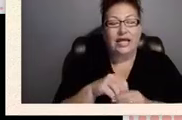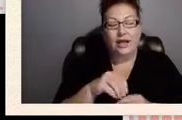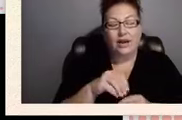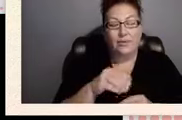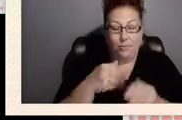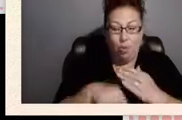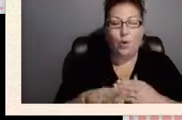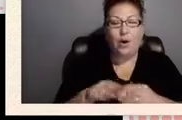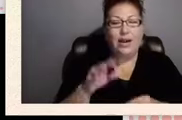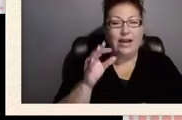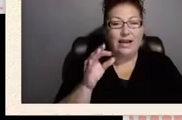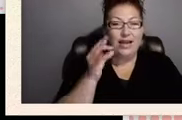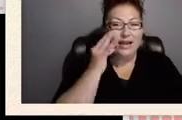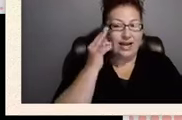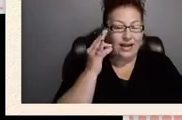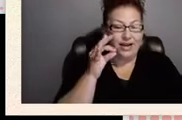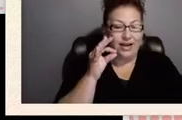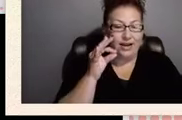father.